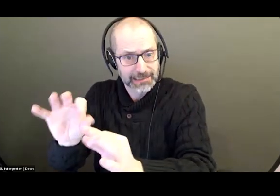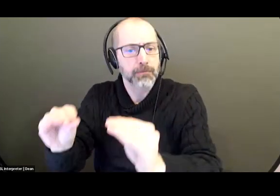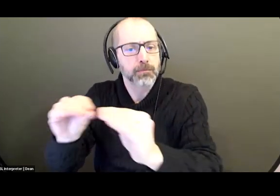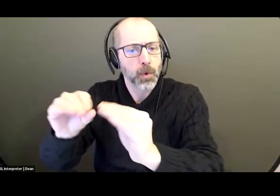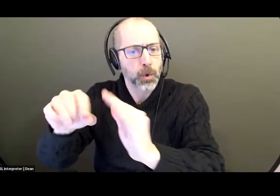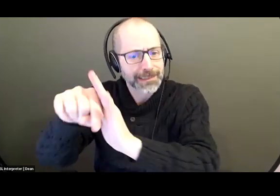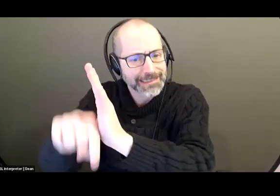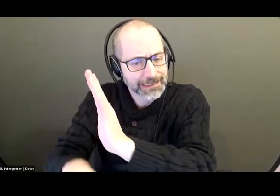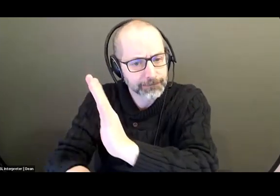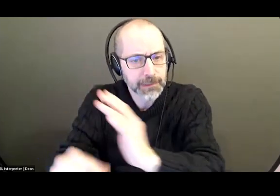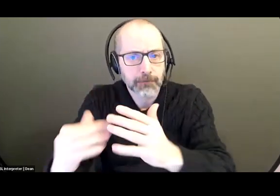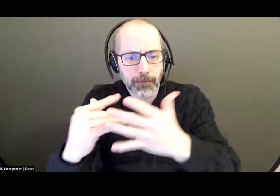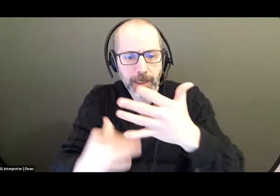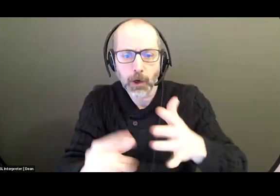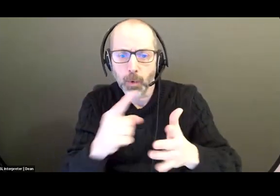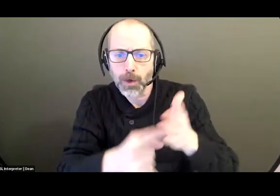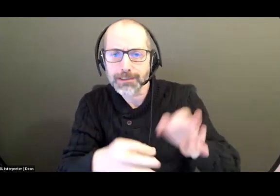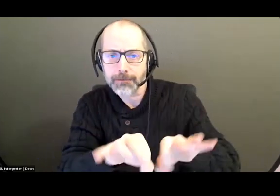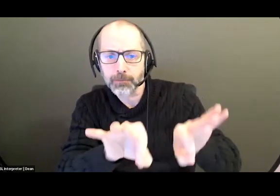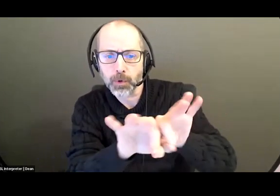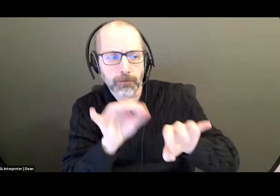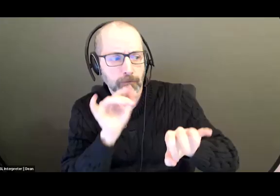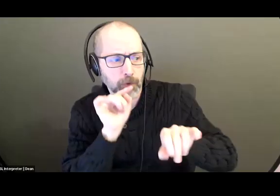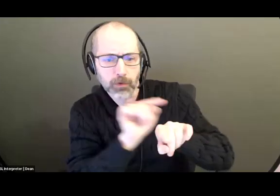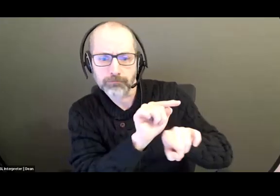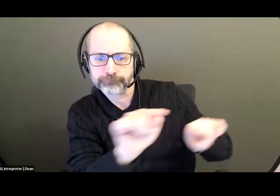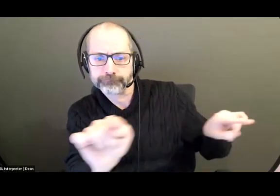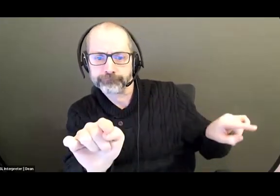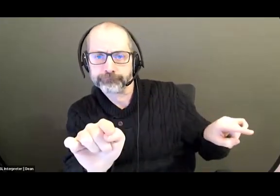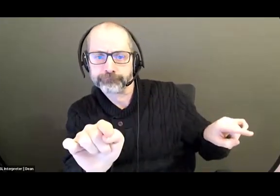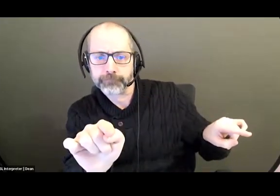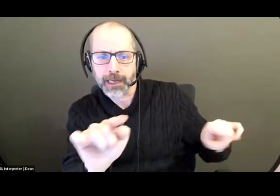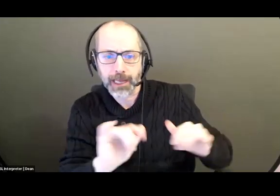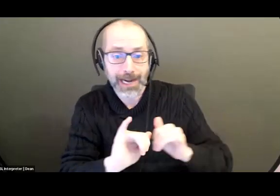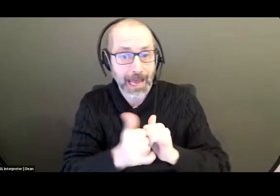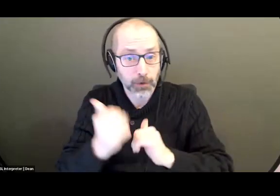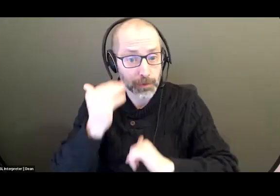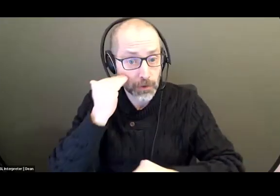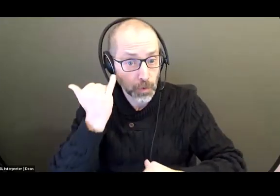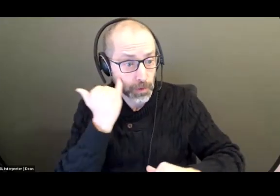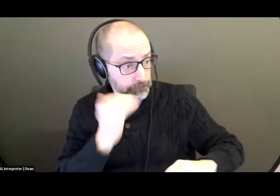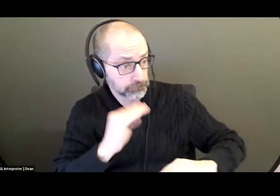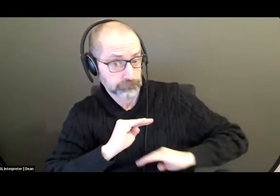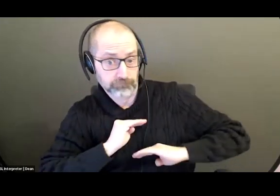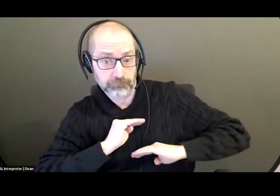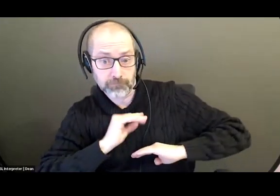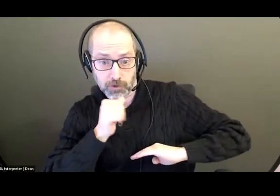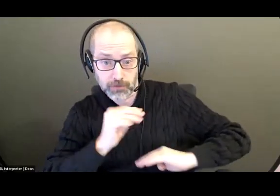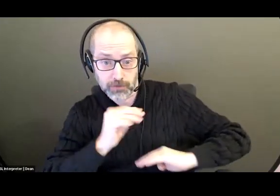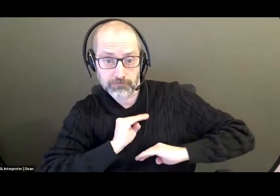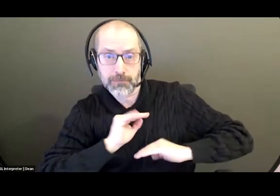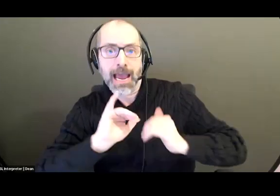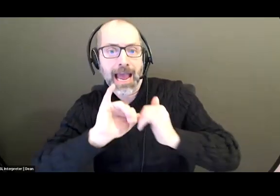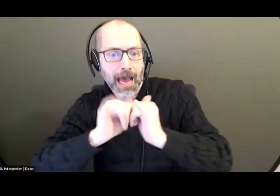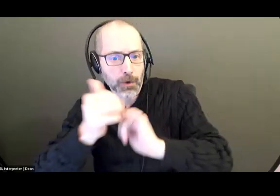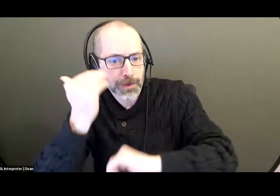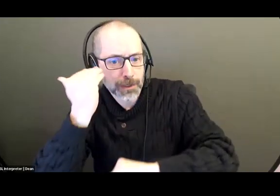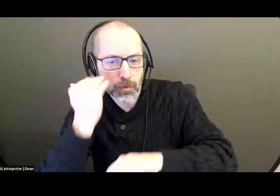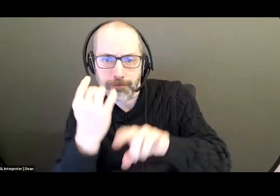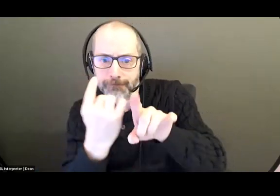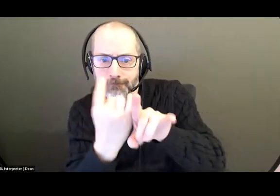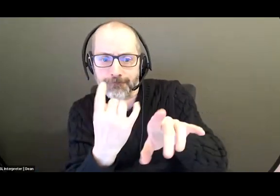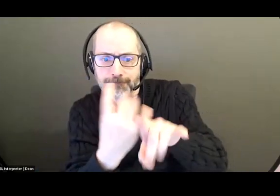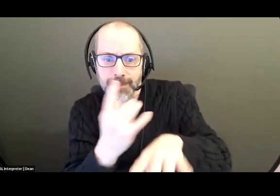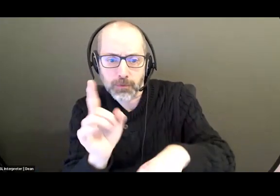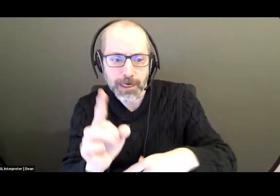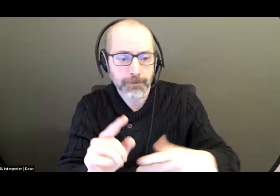it means more than just clinical excellence, but it's about asking what matters to you, and then how will we know if